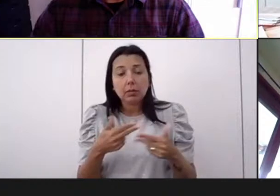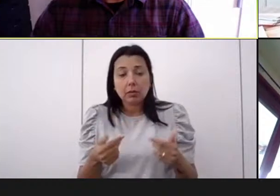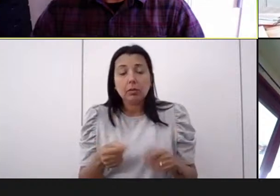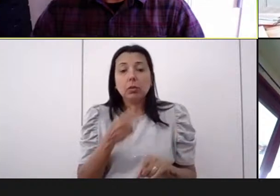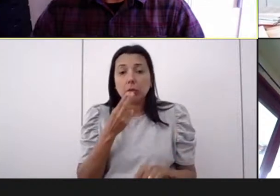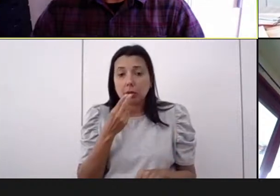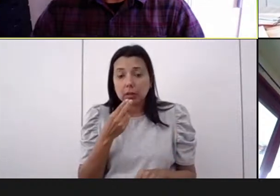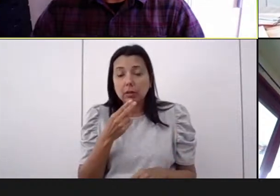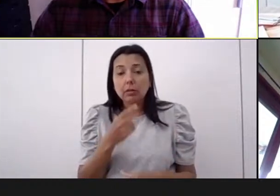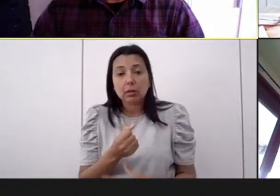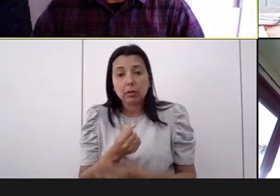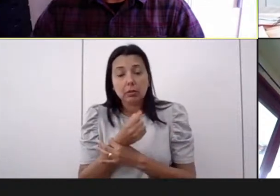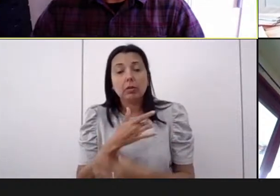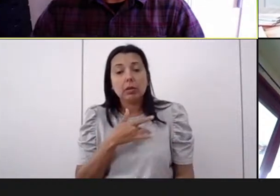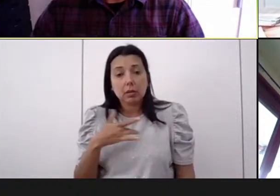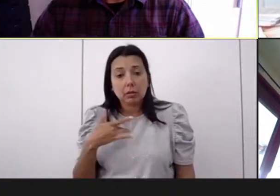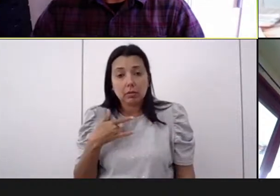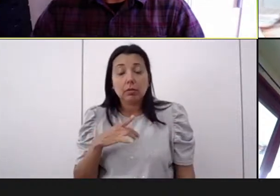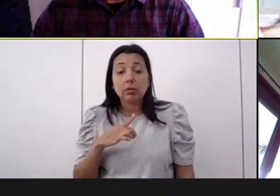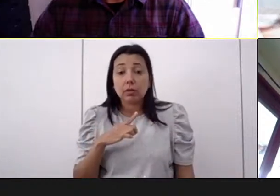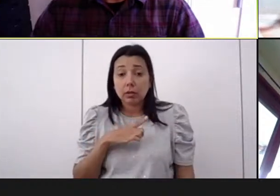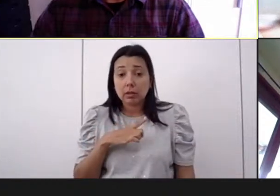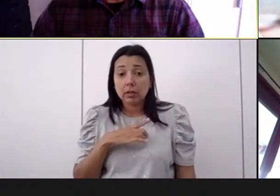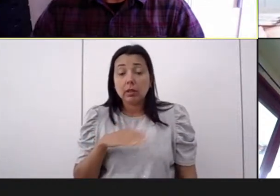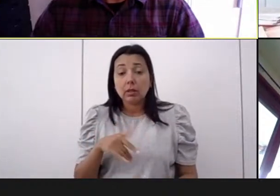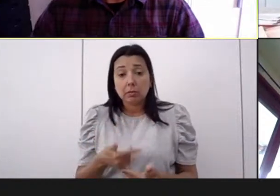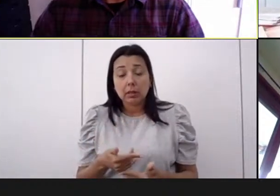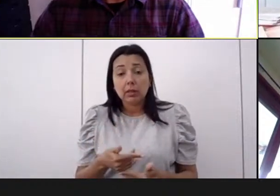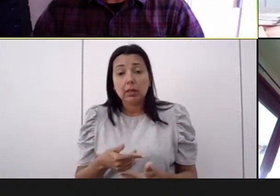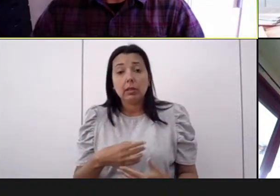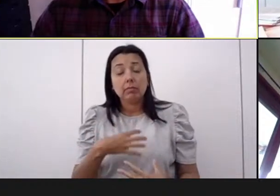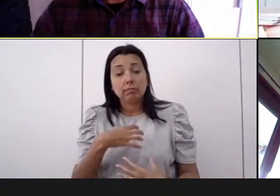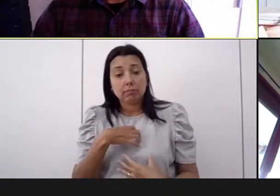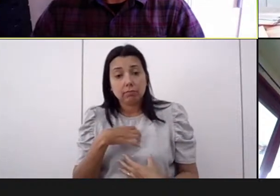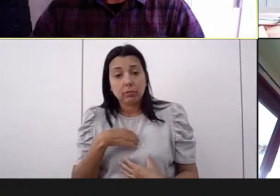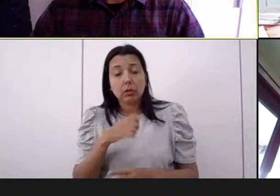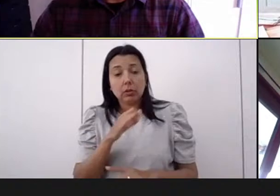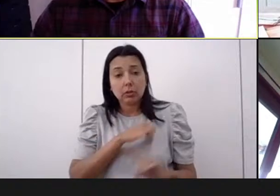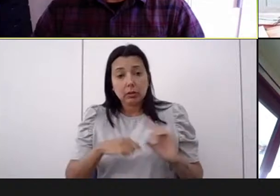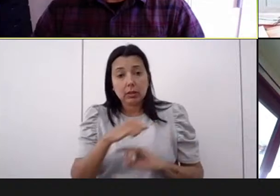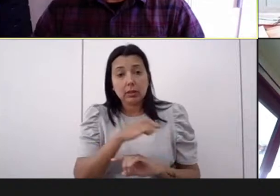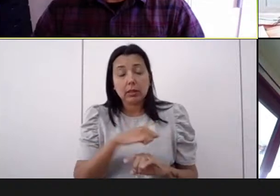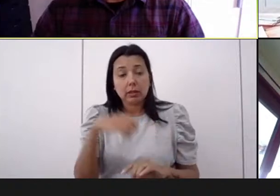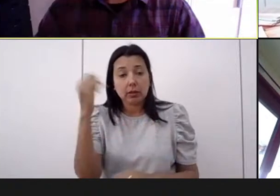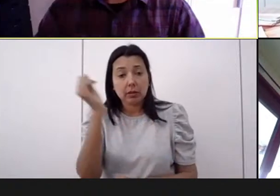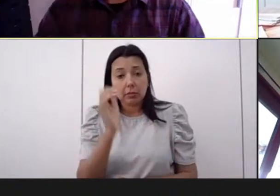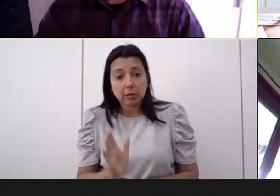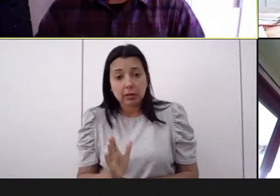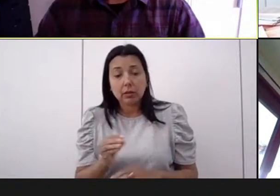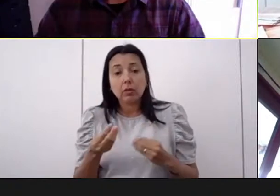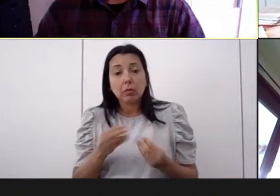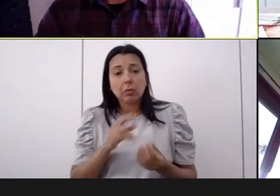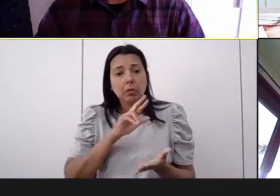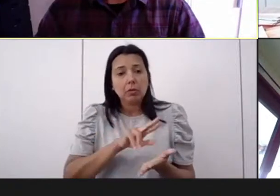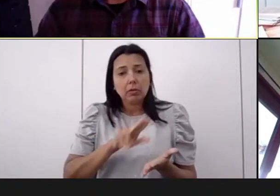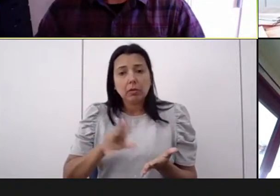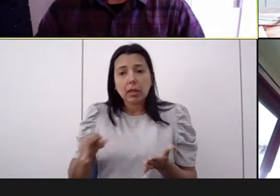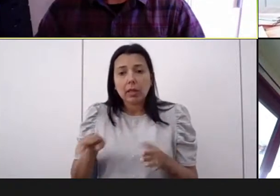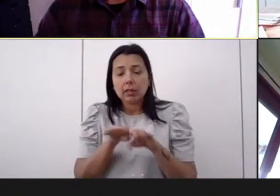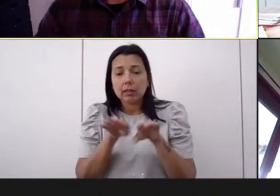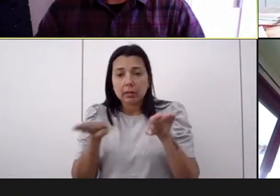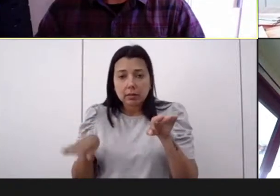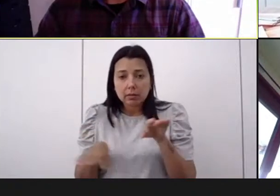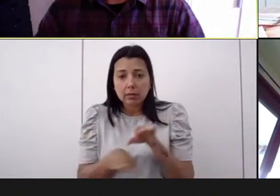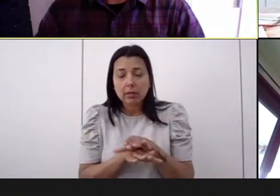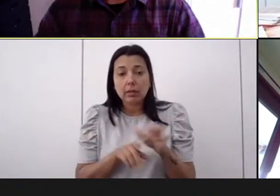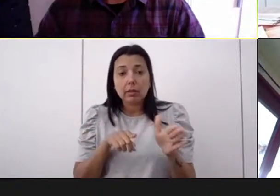in a society as the Brazilian society with so many inequalities. The question is, if you